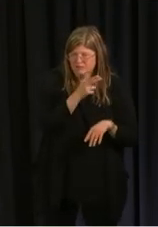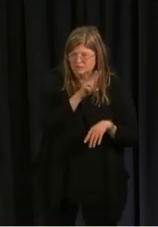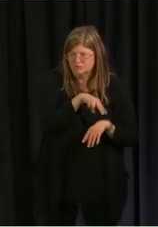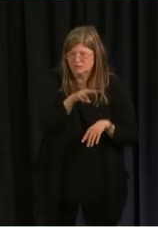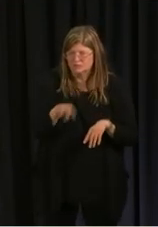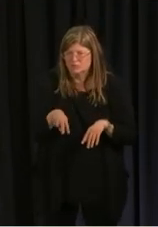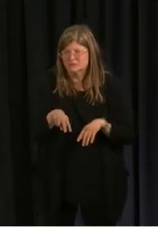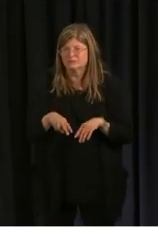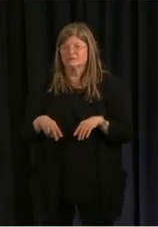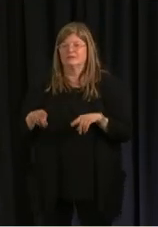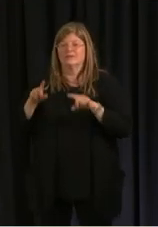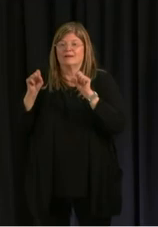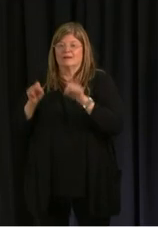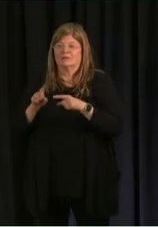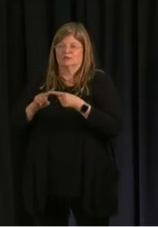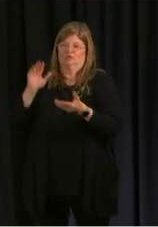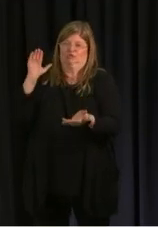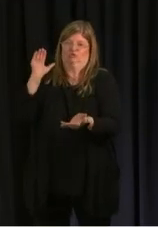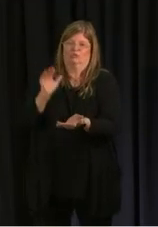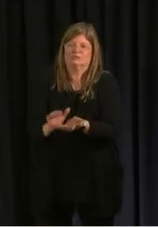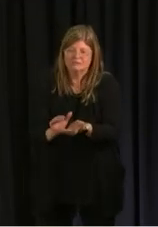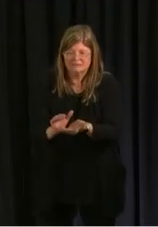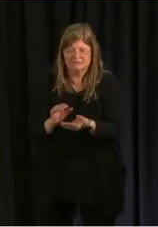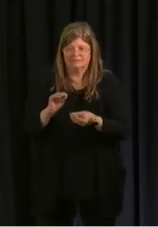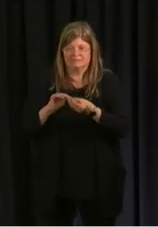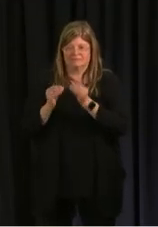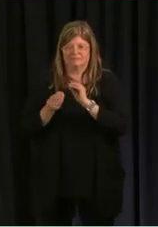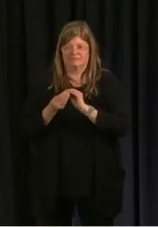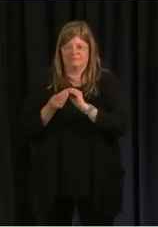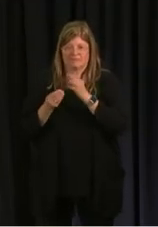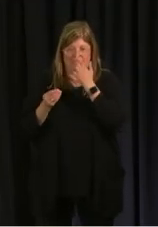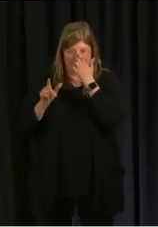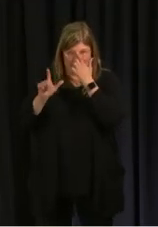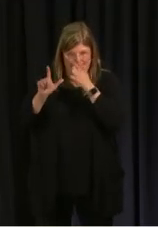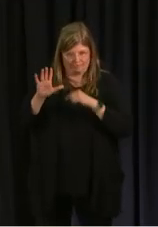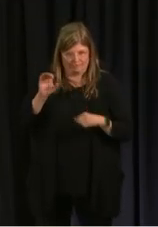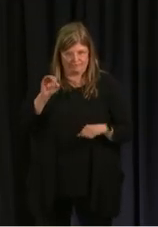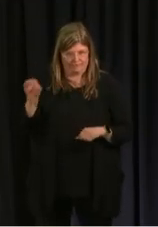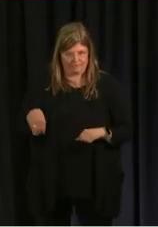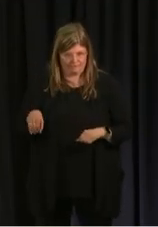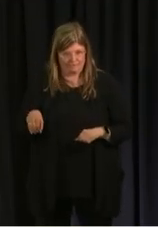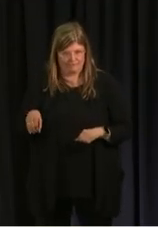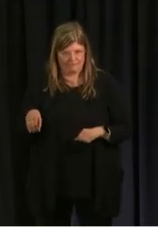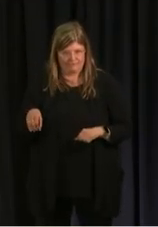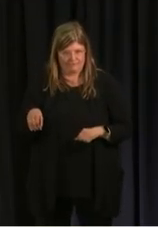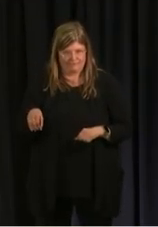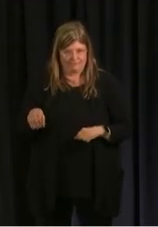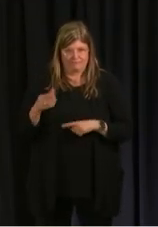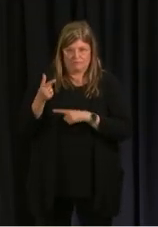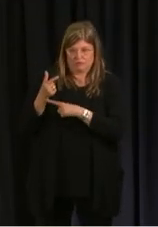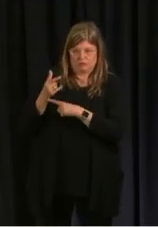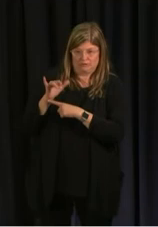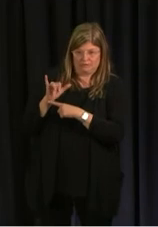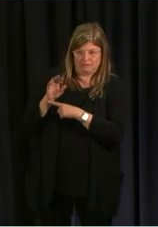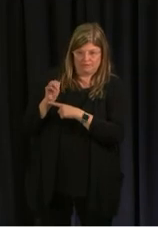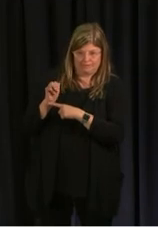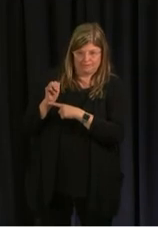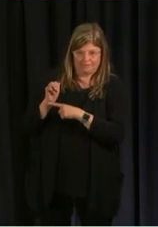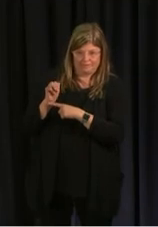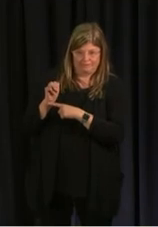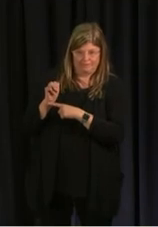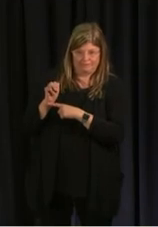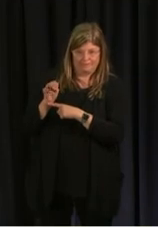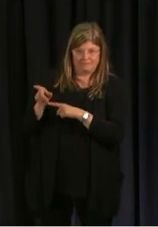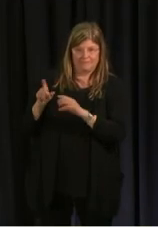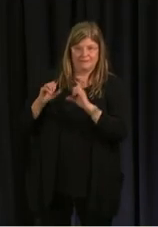able to resume, and gyms and fitness facilities will be able to resume indoor group fitness classes of up to 10 people